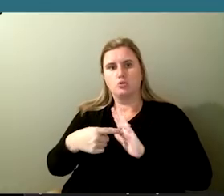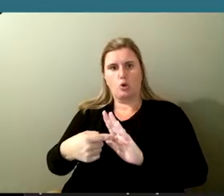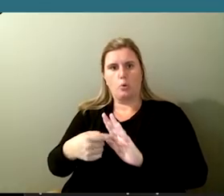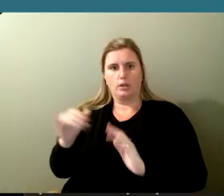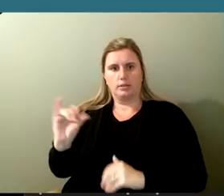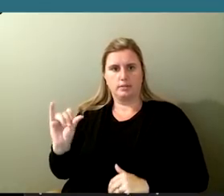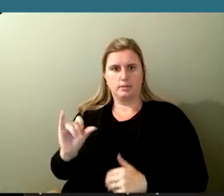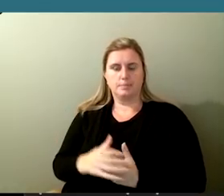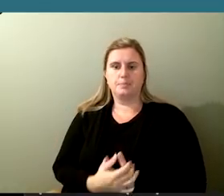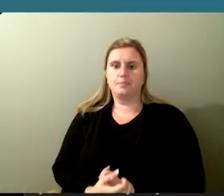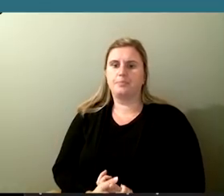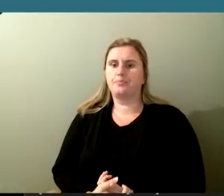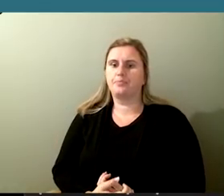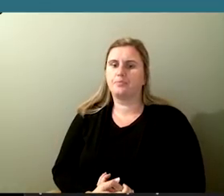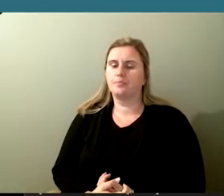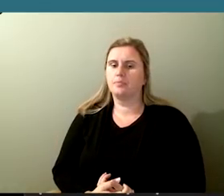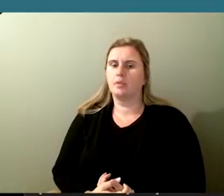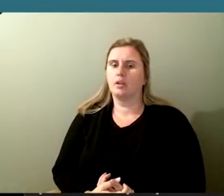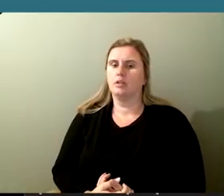what they need to do.